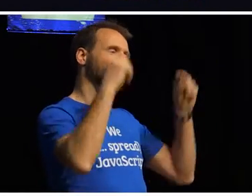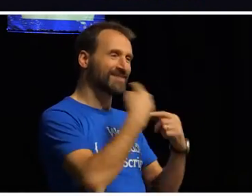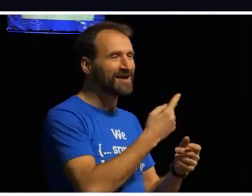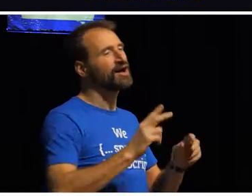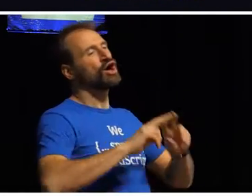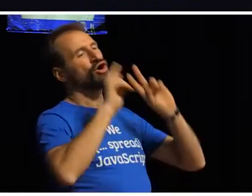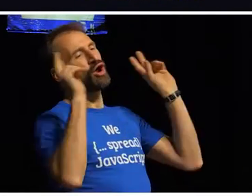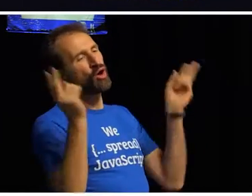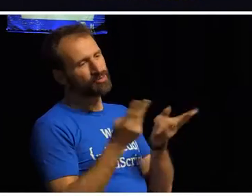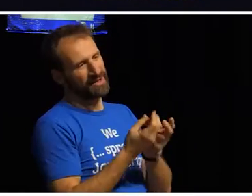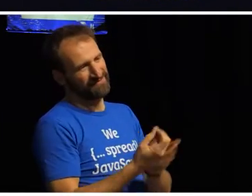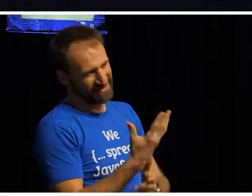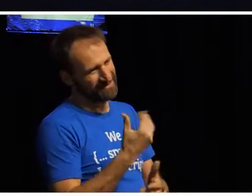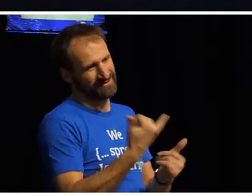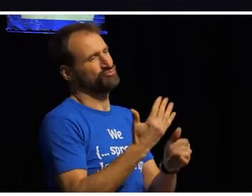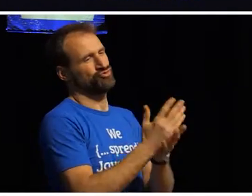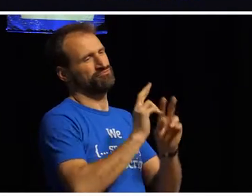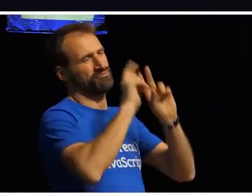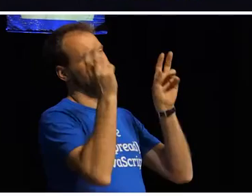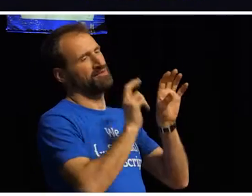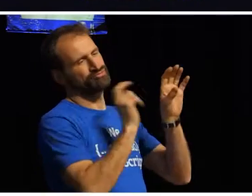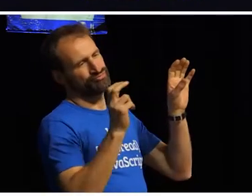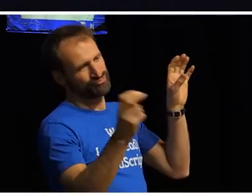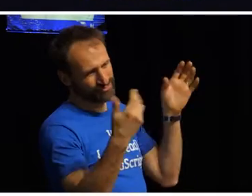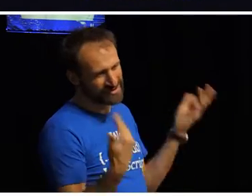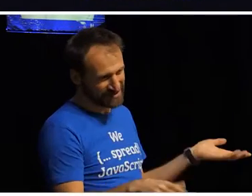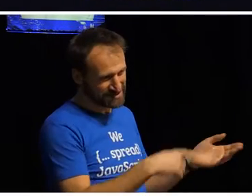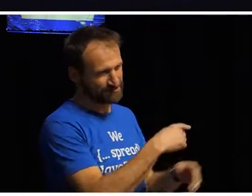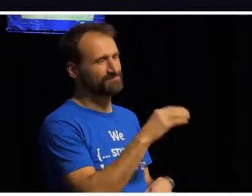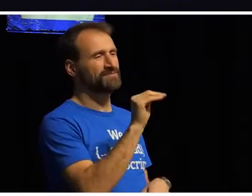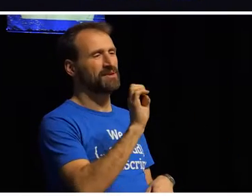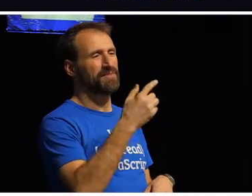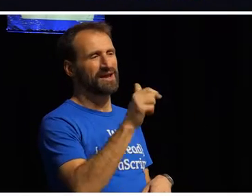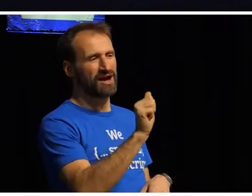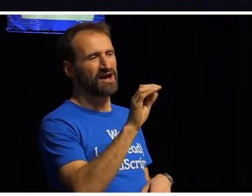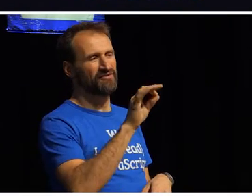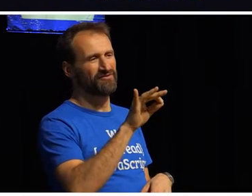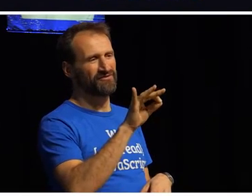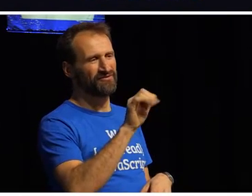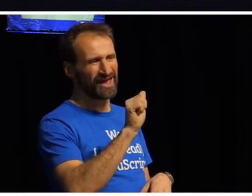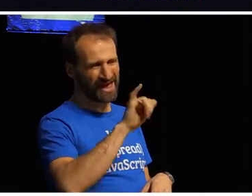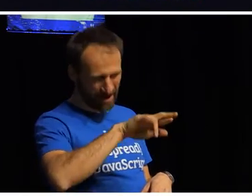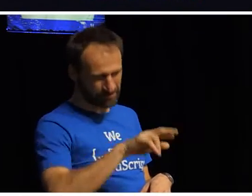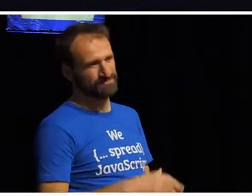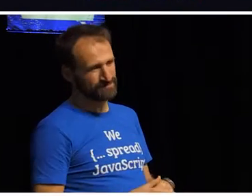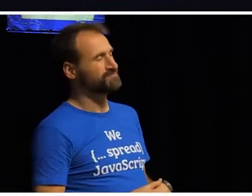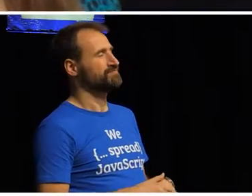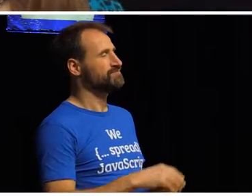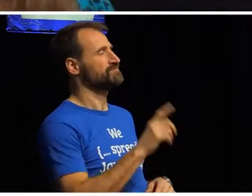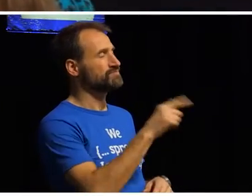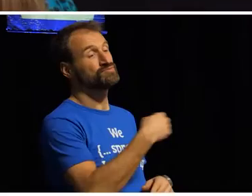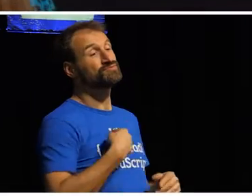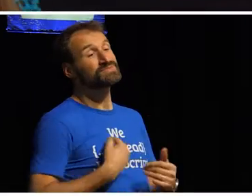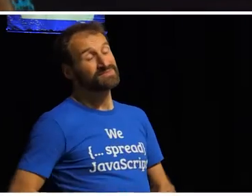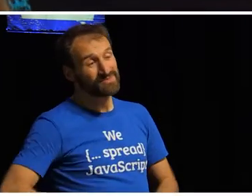all over the world now. And again, I was actually born and grown up in Japan, where the gender gap is